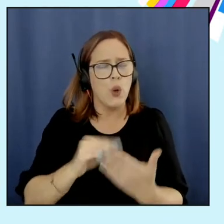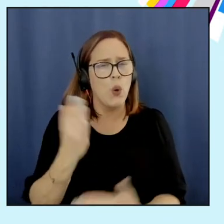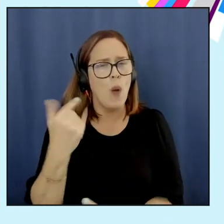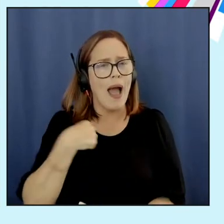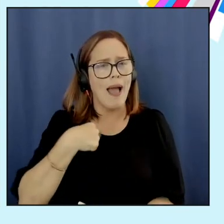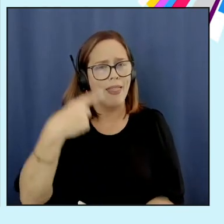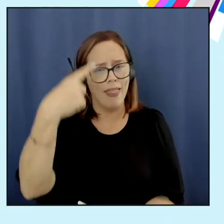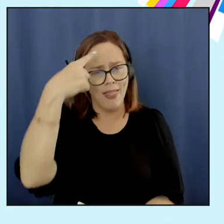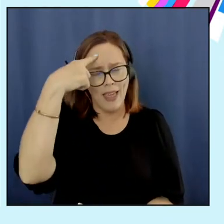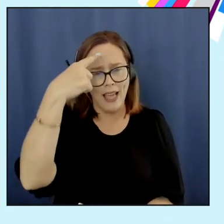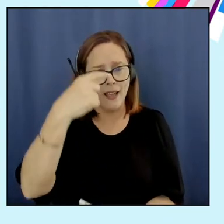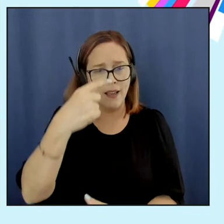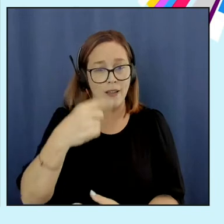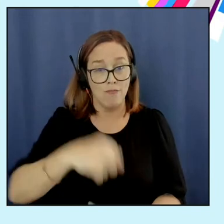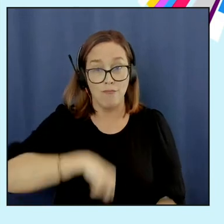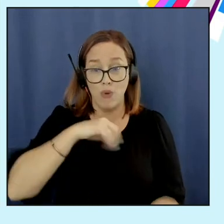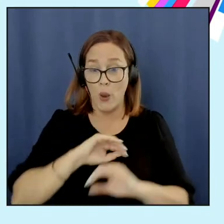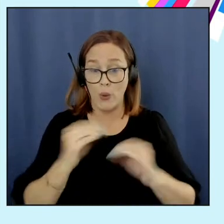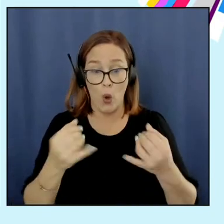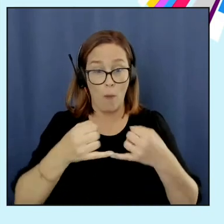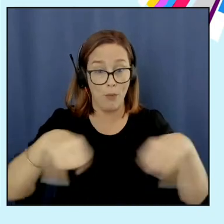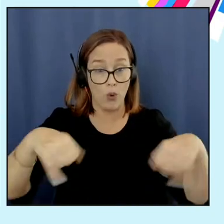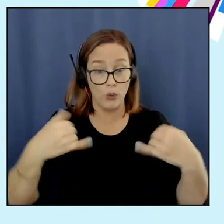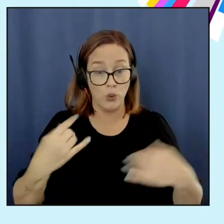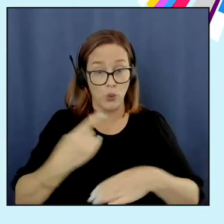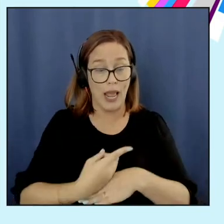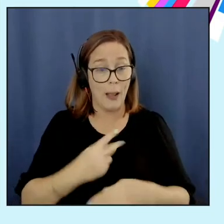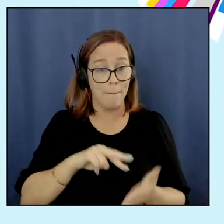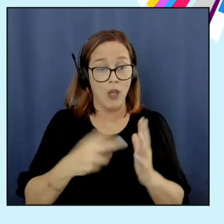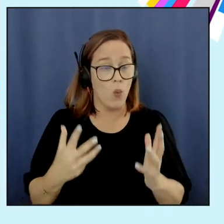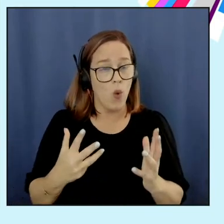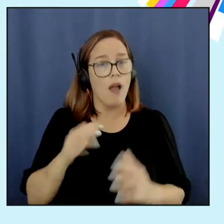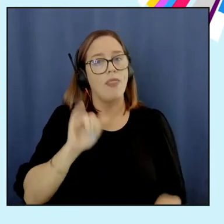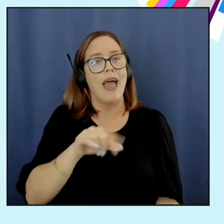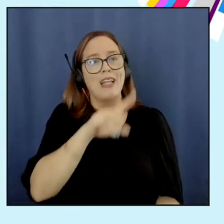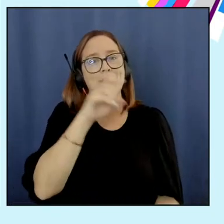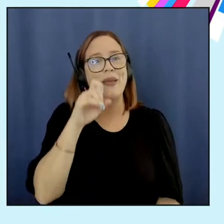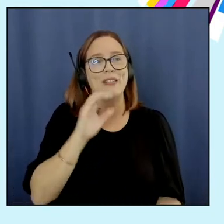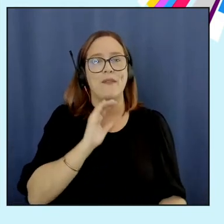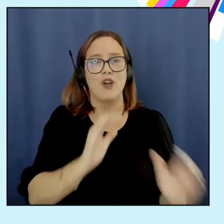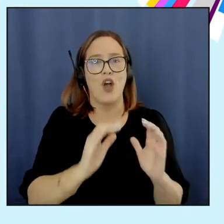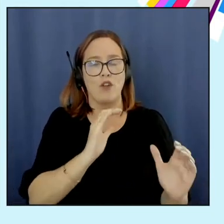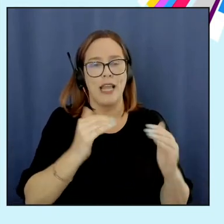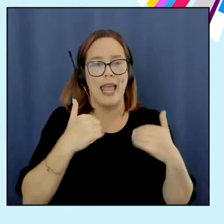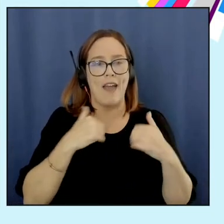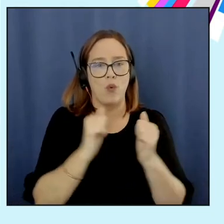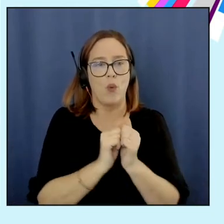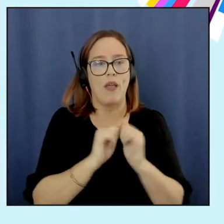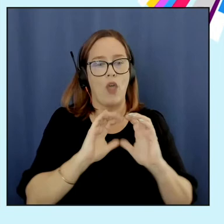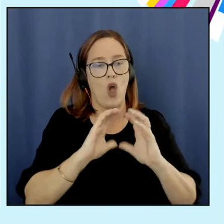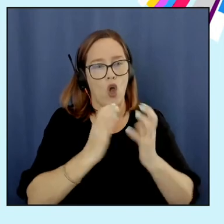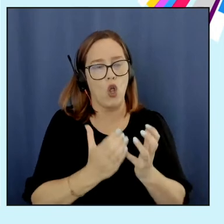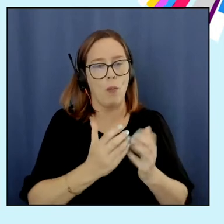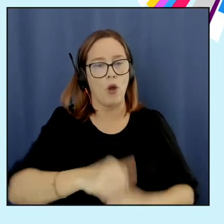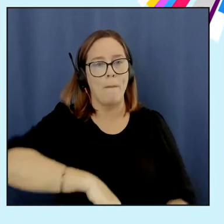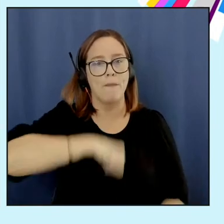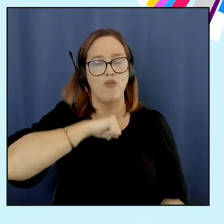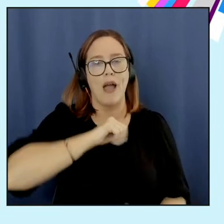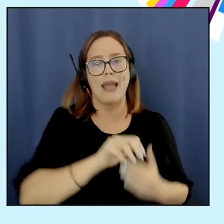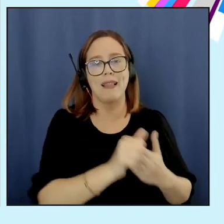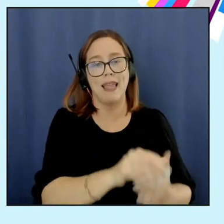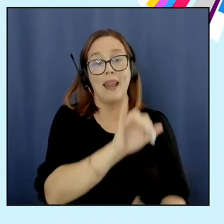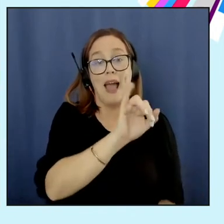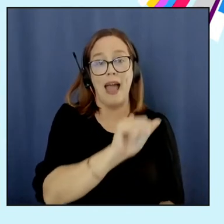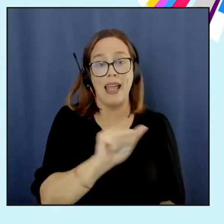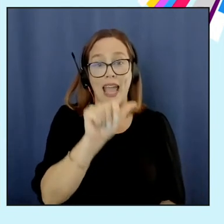for me today. And that's actually thanks to a conversation I had with our global Pride lead, Aisha, from